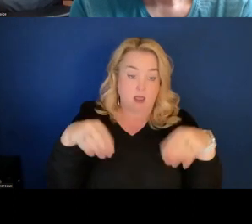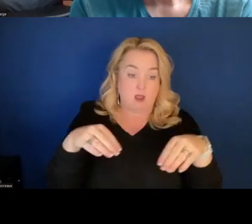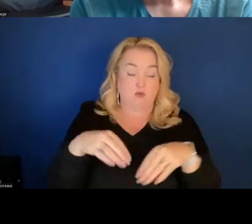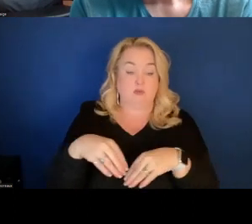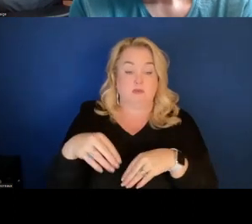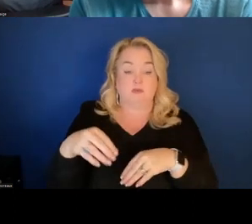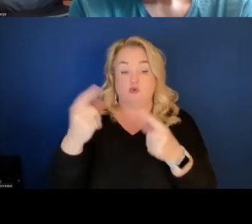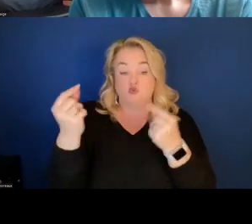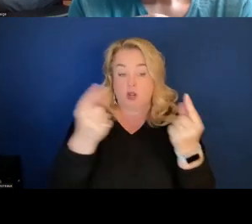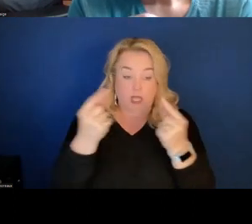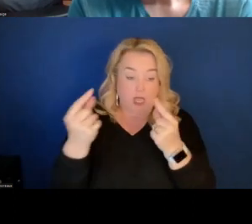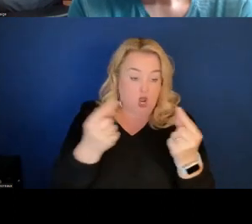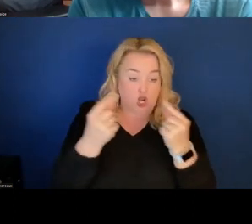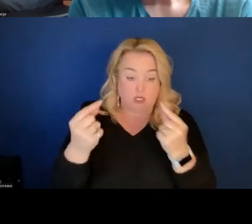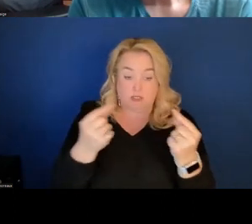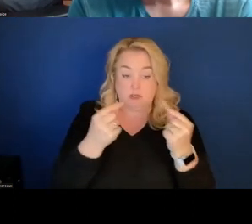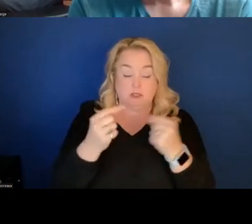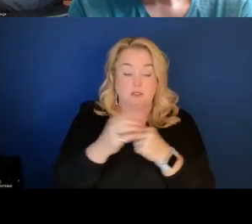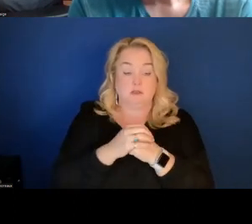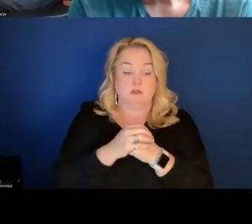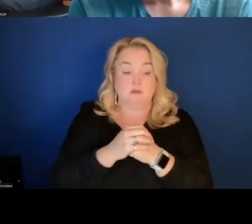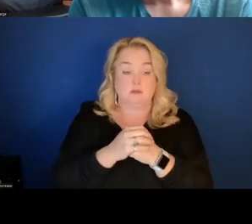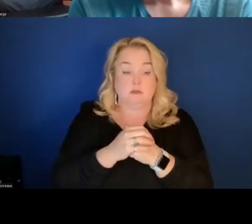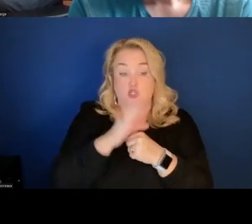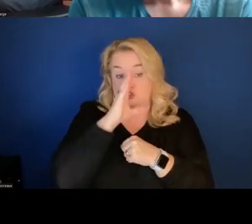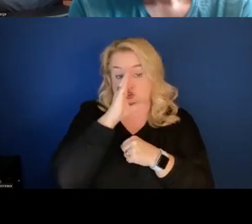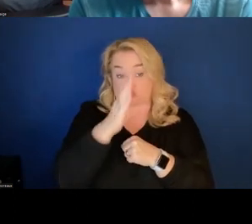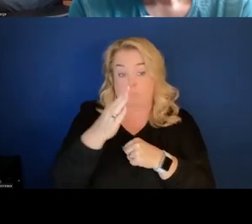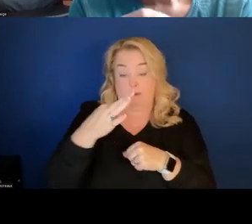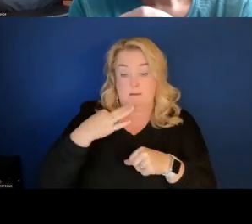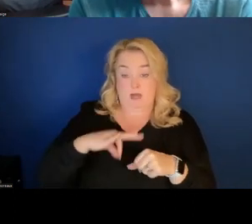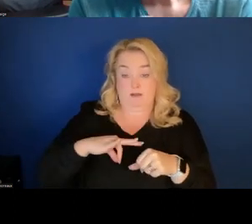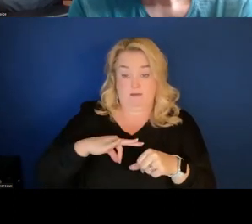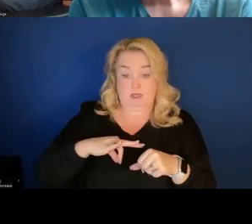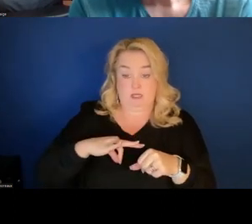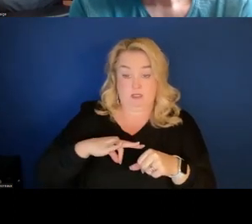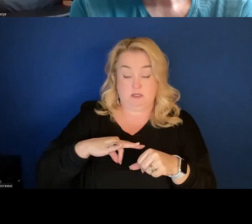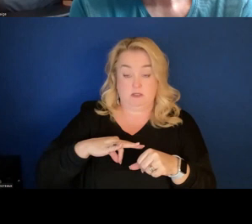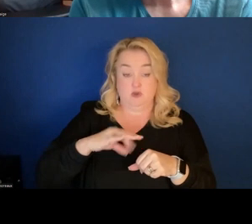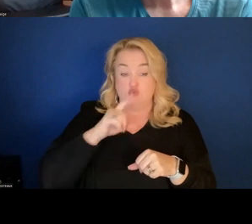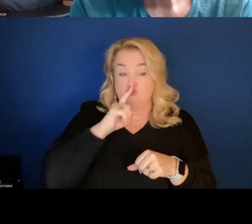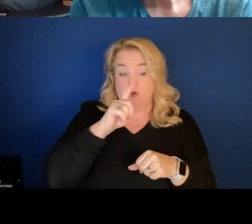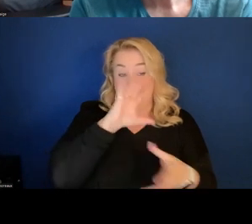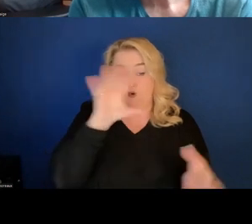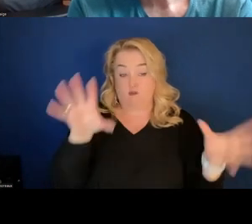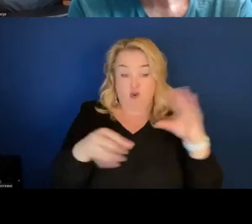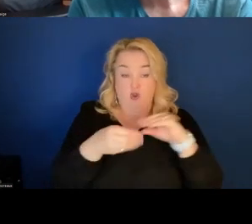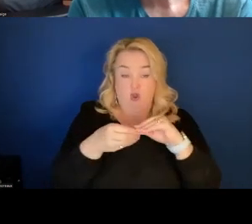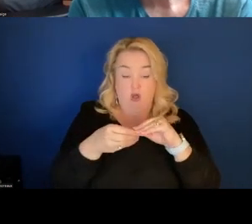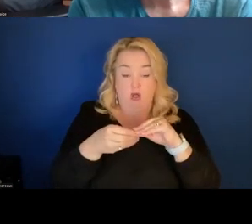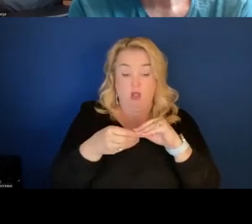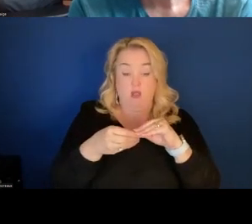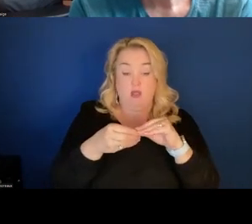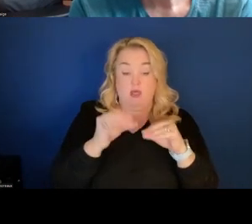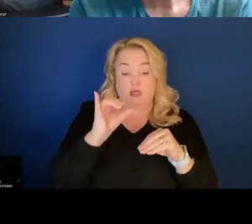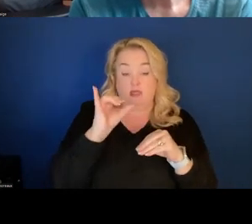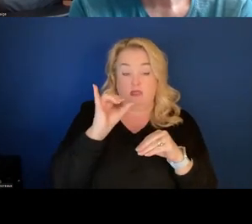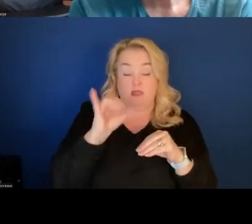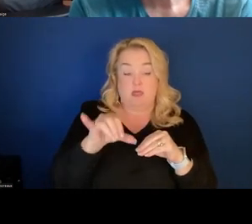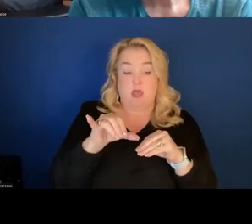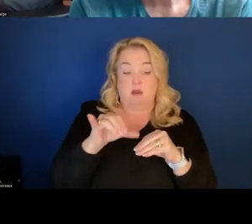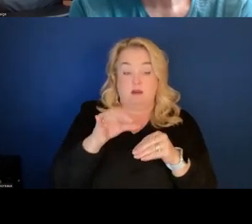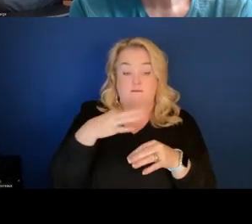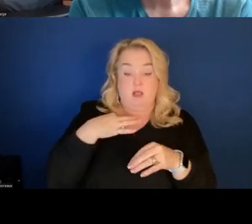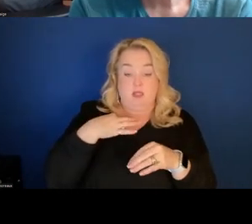running errands. As for the direct benefit, overall, the caregiver assessment of their volunteer assistants